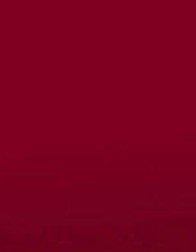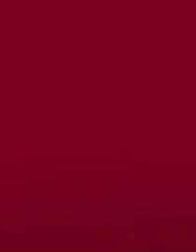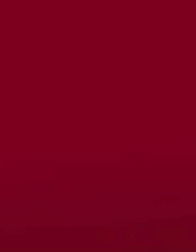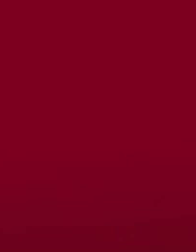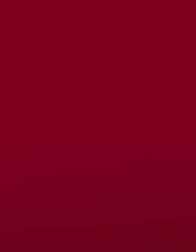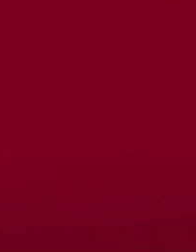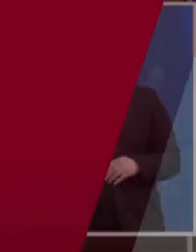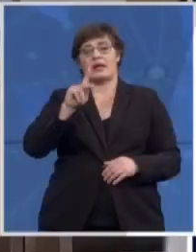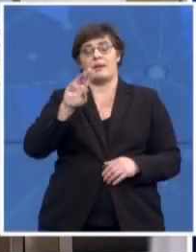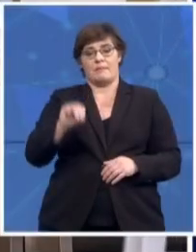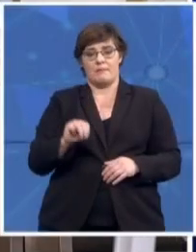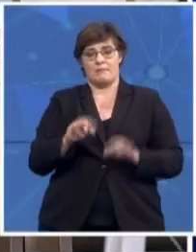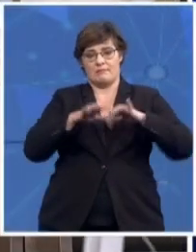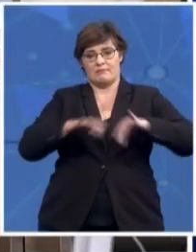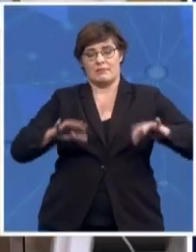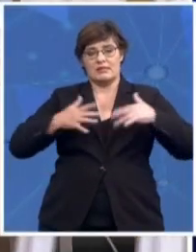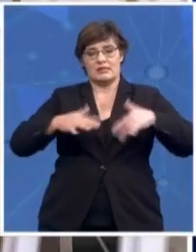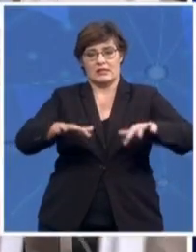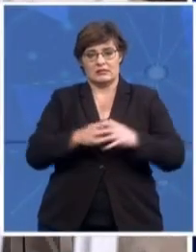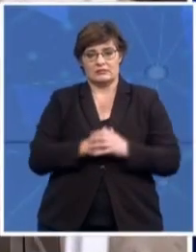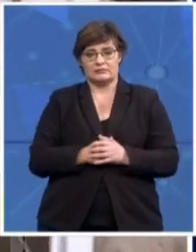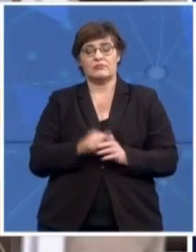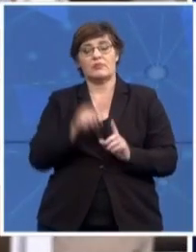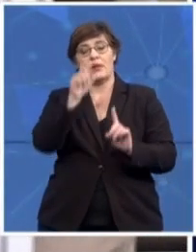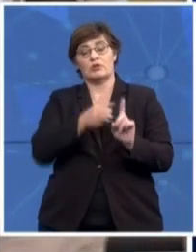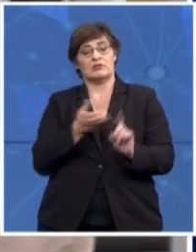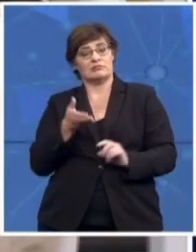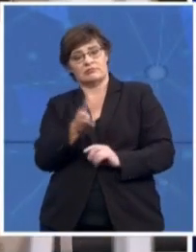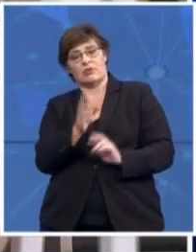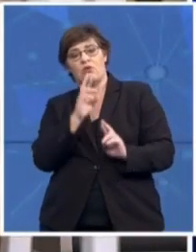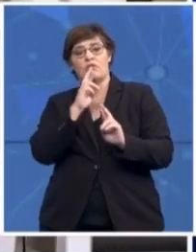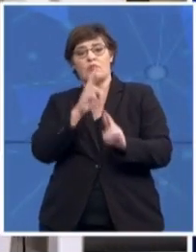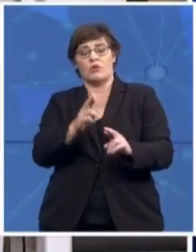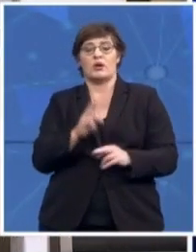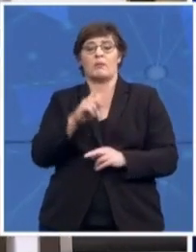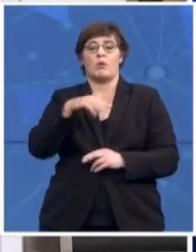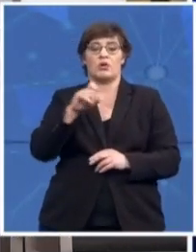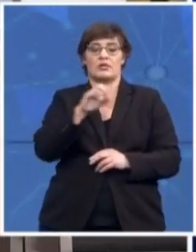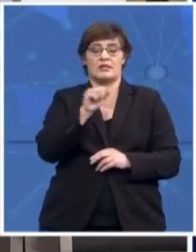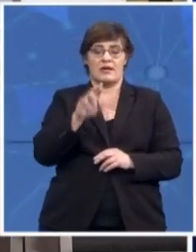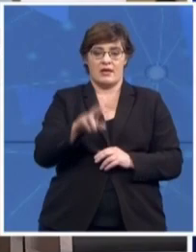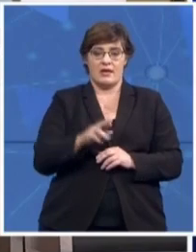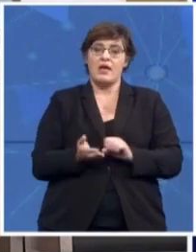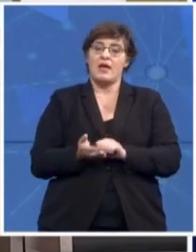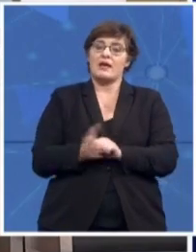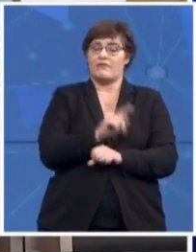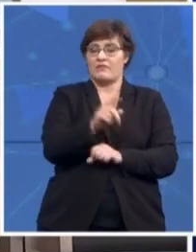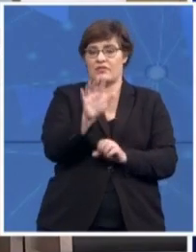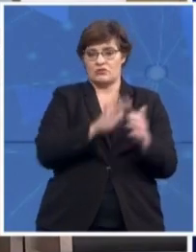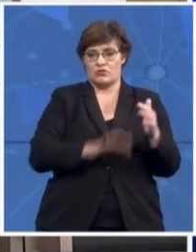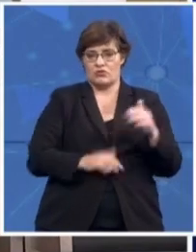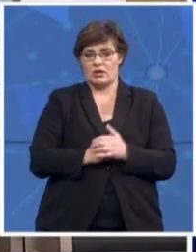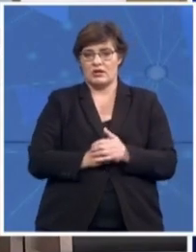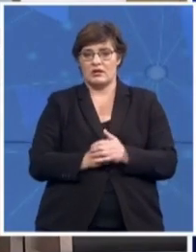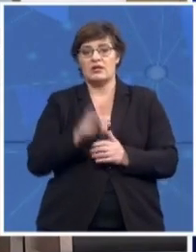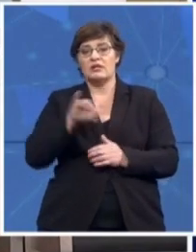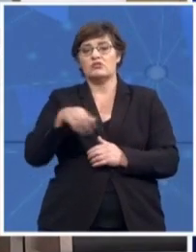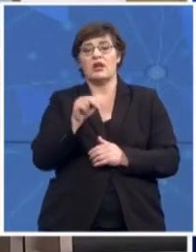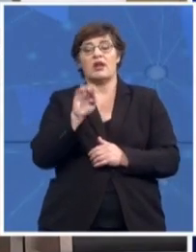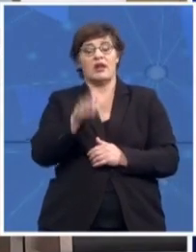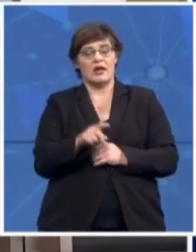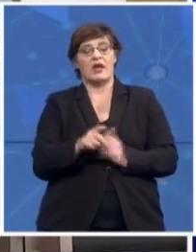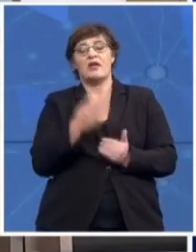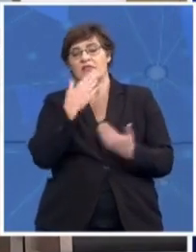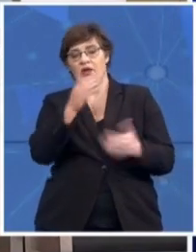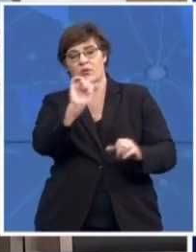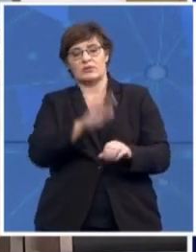person on the ground, our reporter Jayed Paulse, covering this story for us. Jayed Paulse, thank you very much indeed for your time. Talk to us firstly,